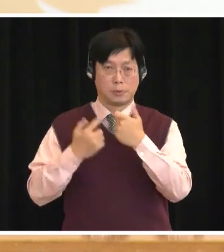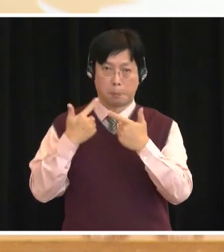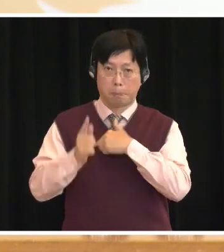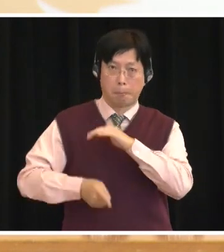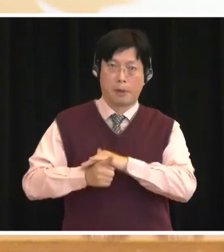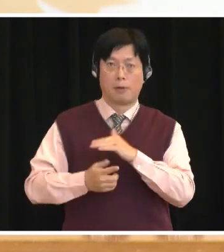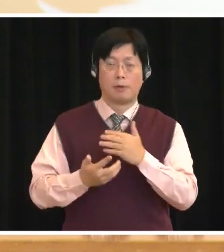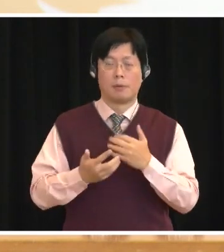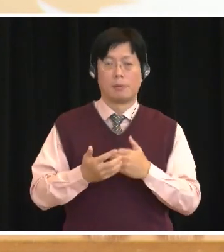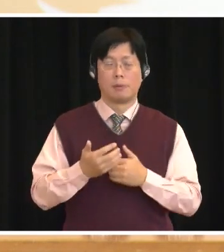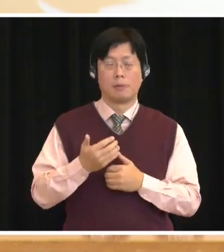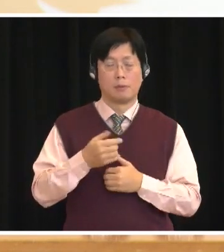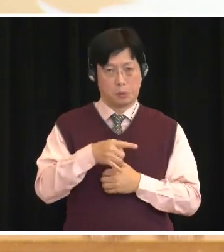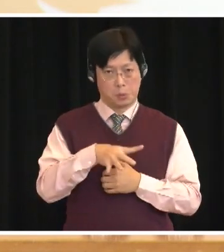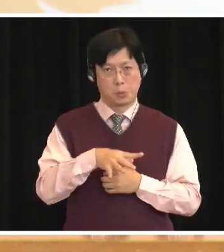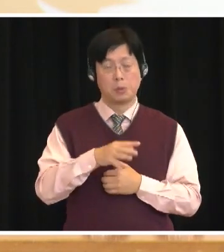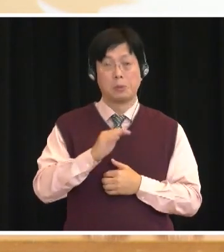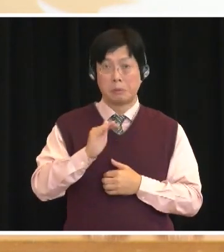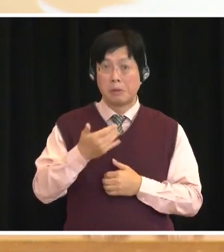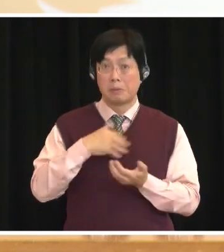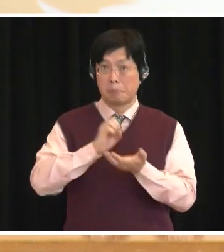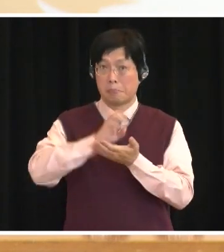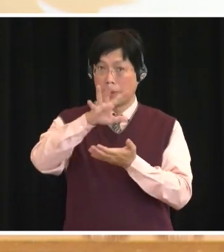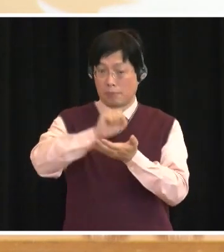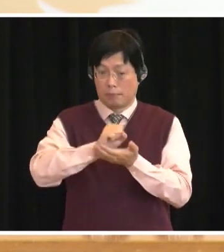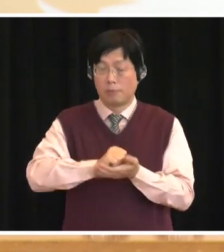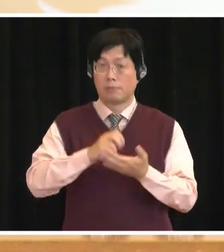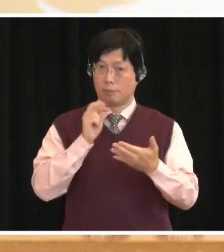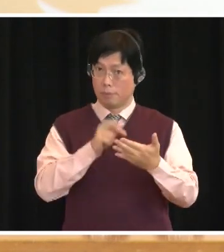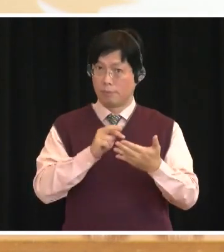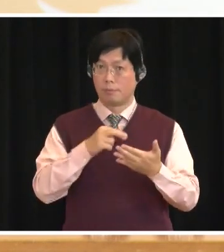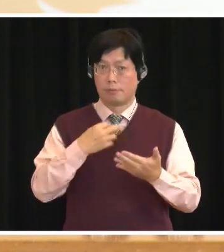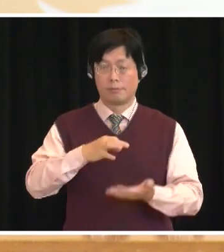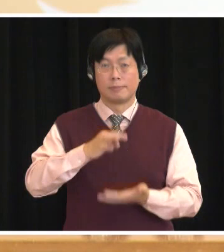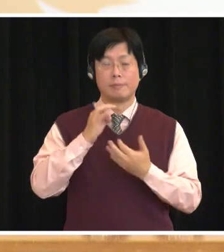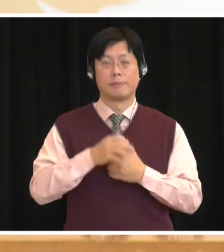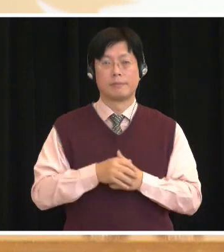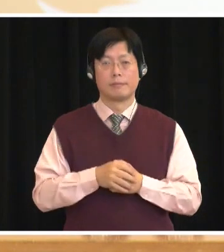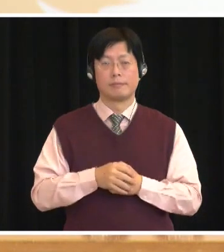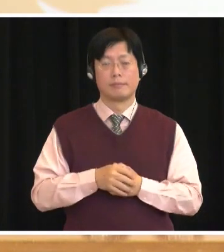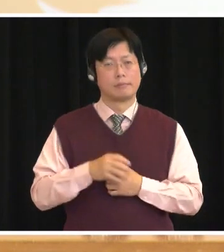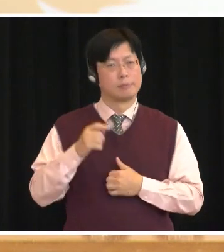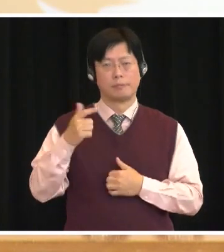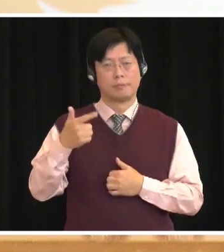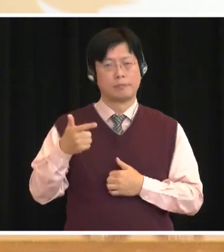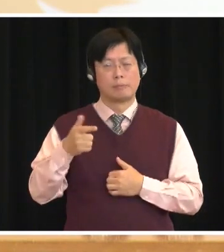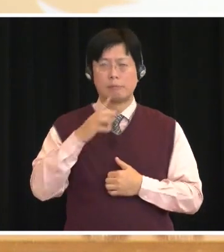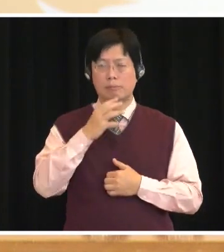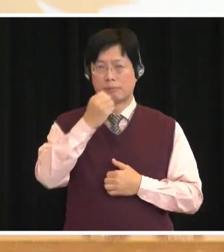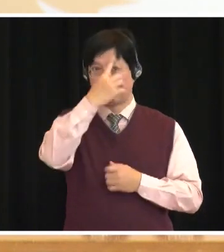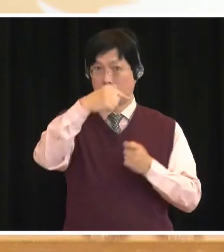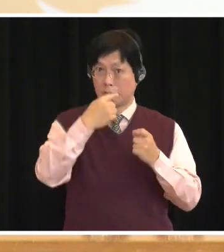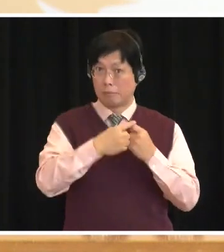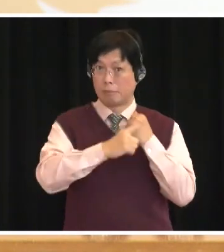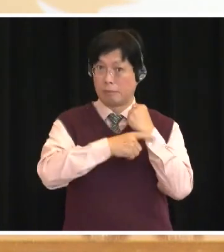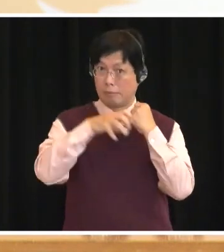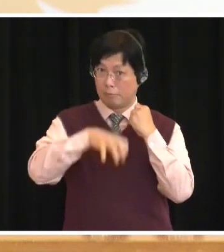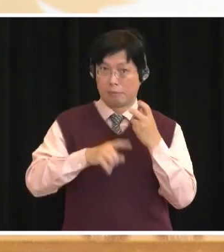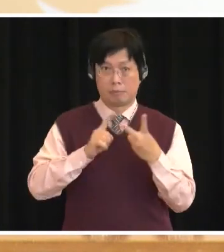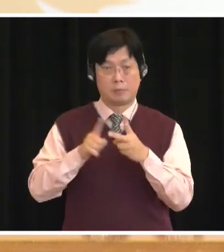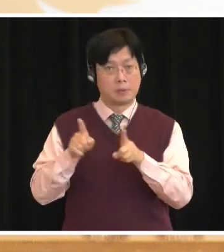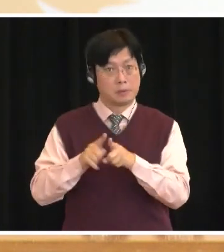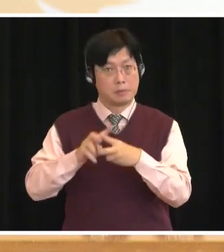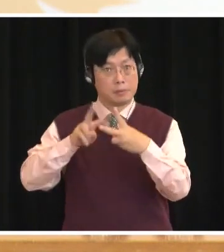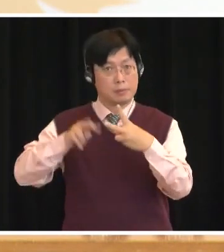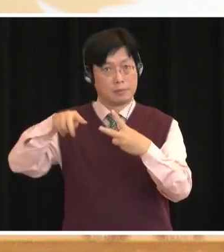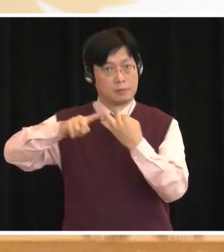with through the criminal justice system or the juvenile justice system. They are dealt with